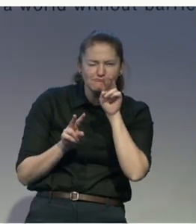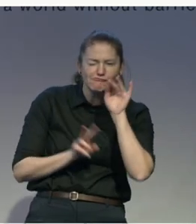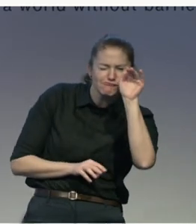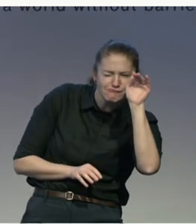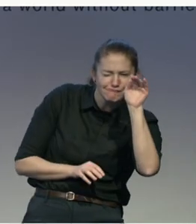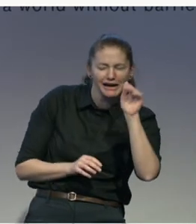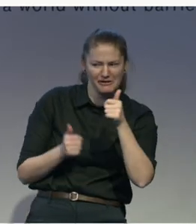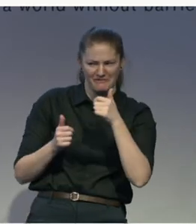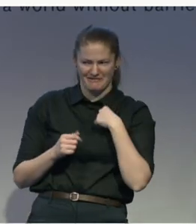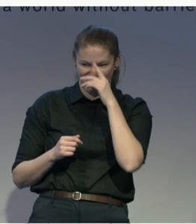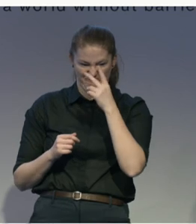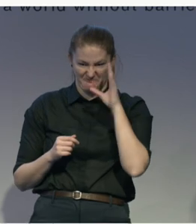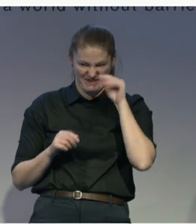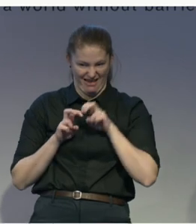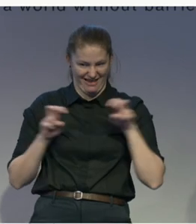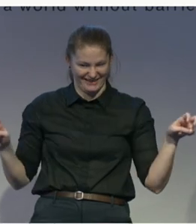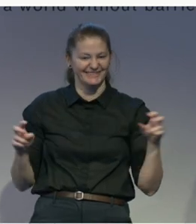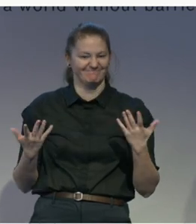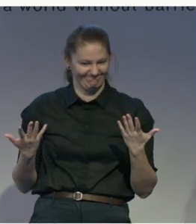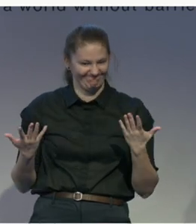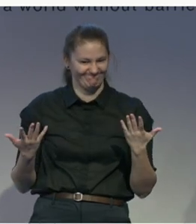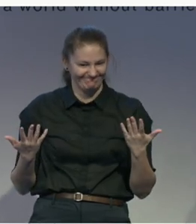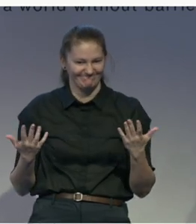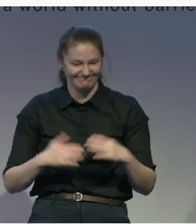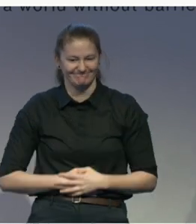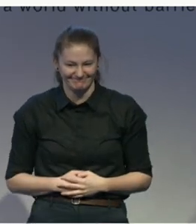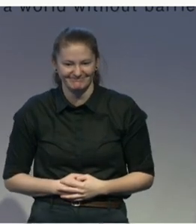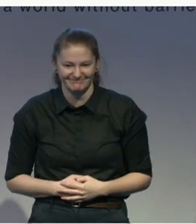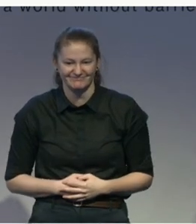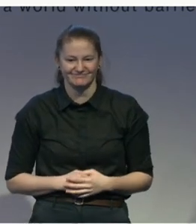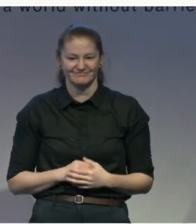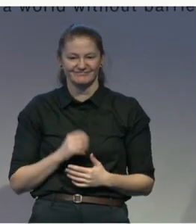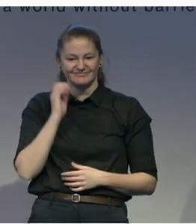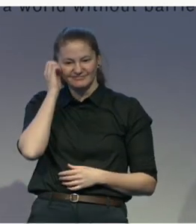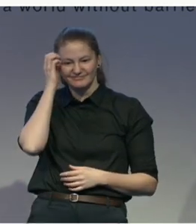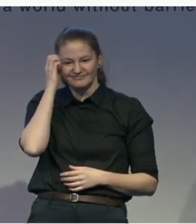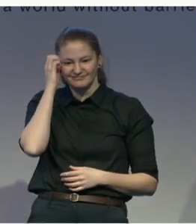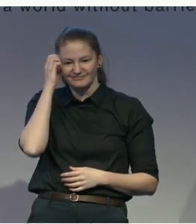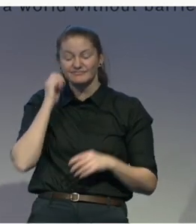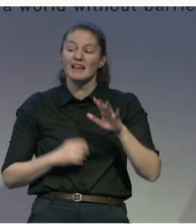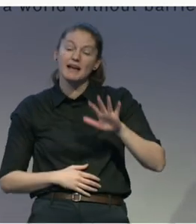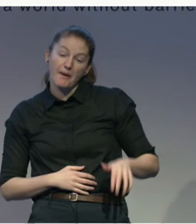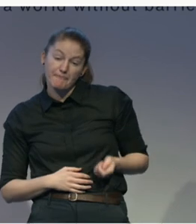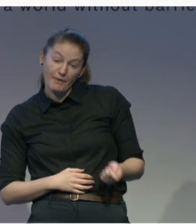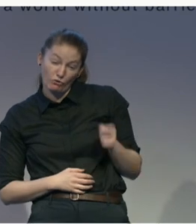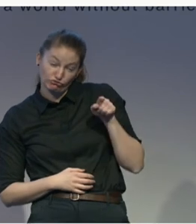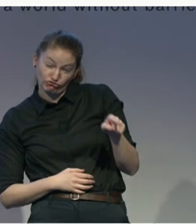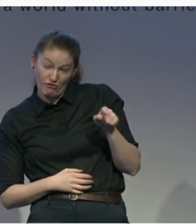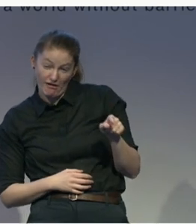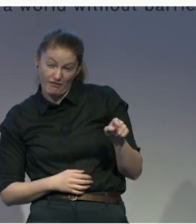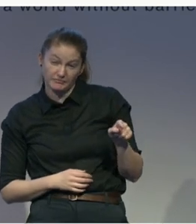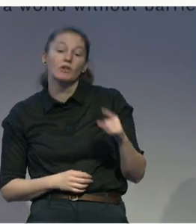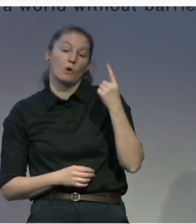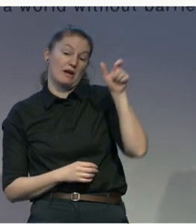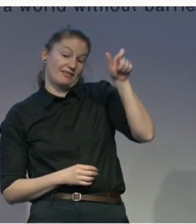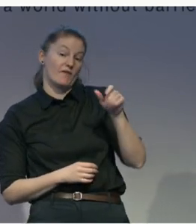From our organization in Cambodia, someone was meant to come to represent who was a woman, but wasn't able